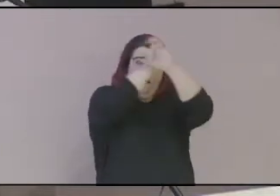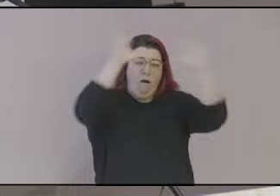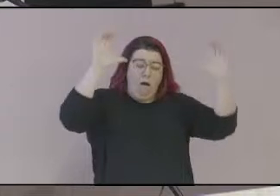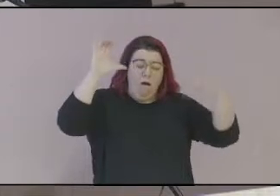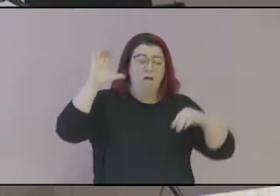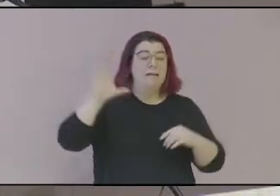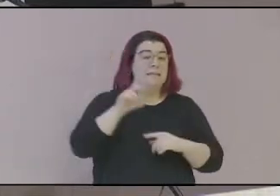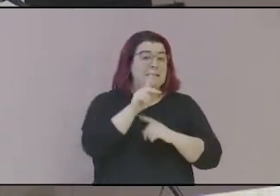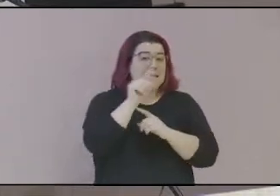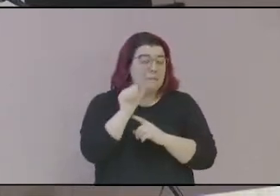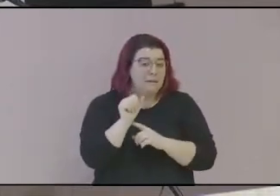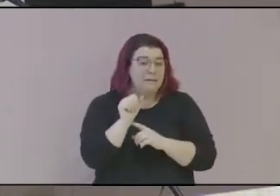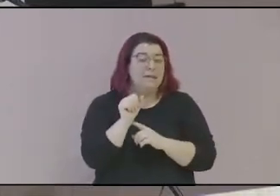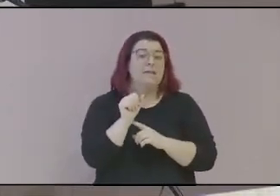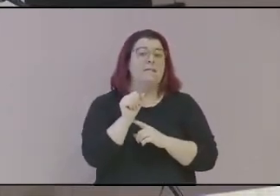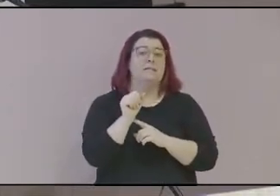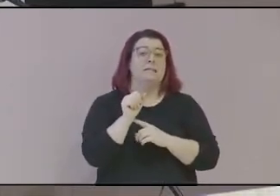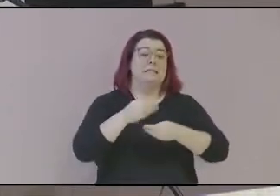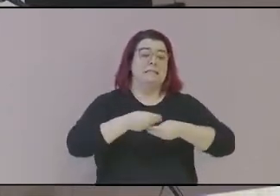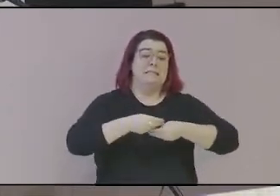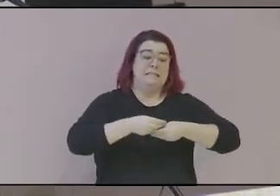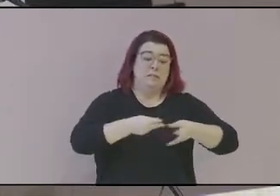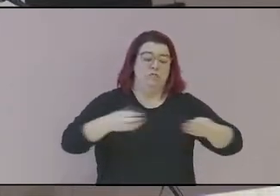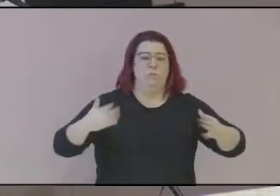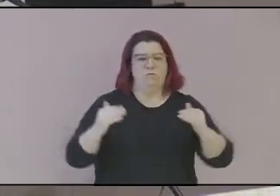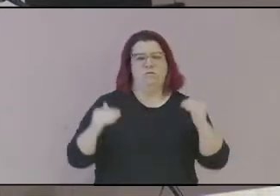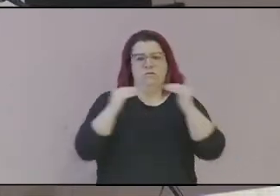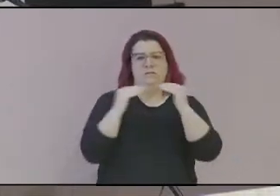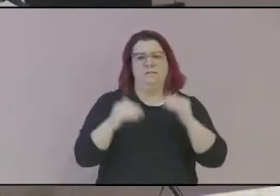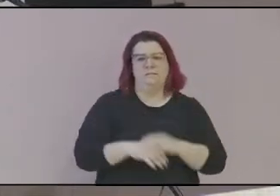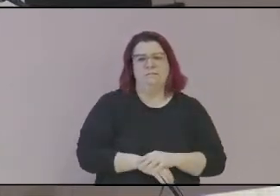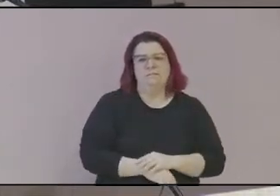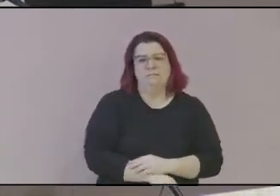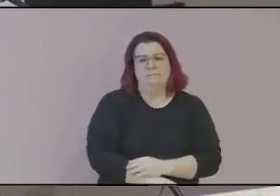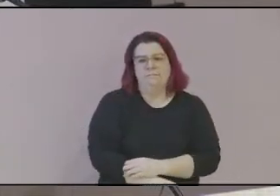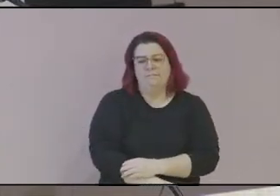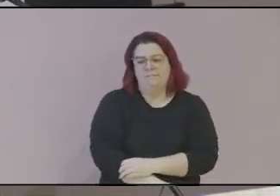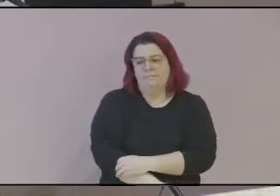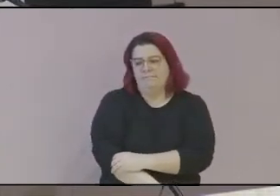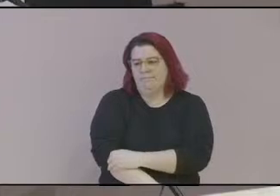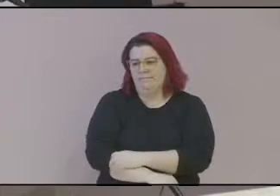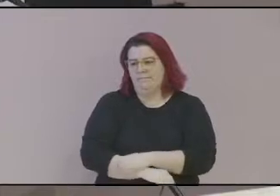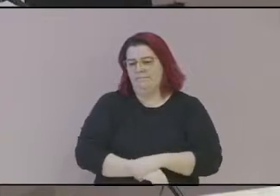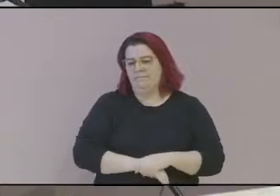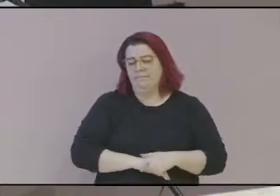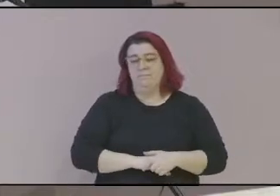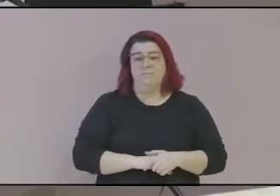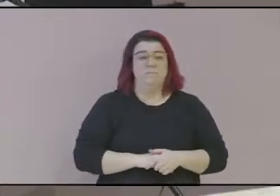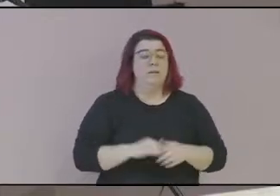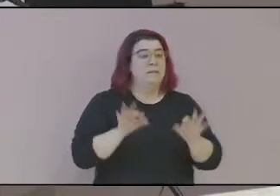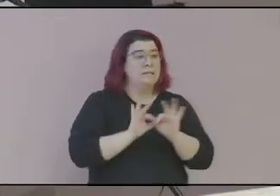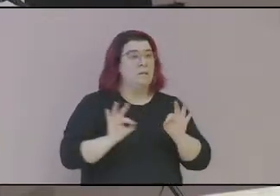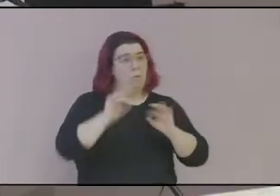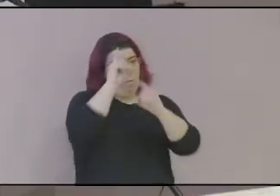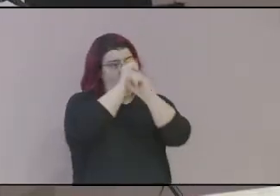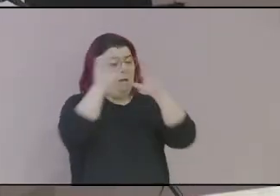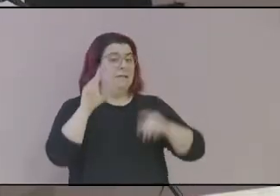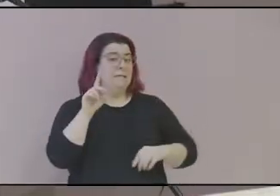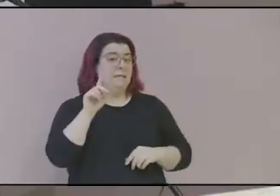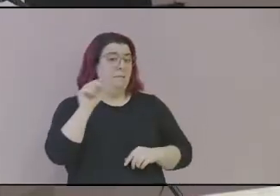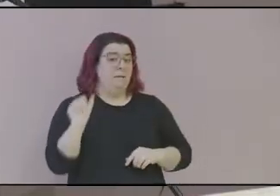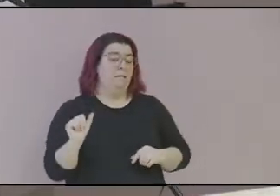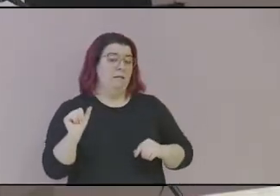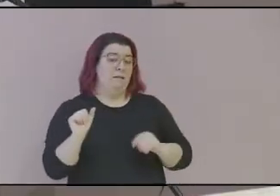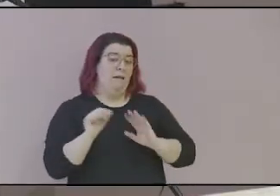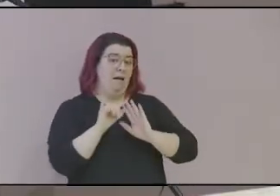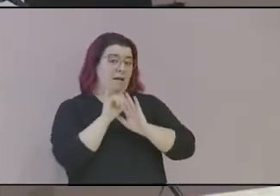justice. Such a theory will require thinking across disability identification, existing disability